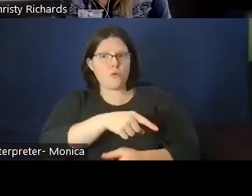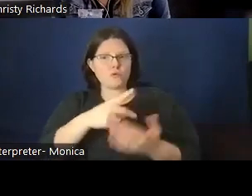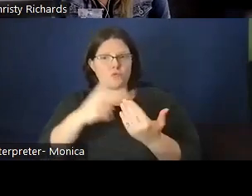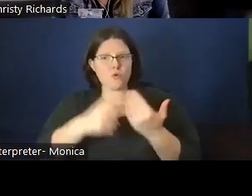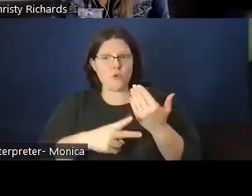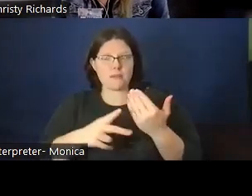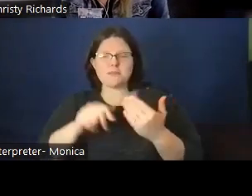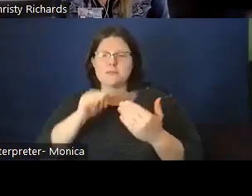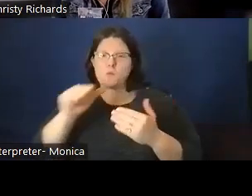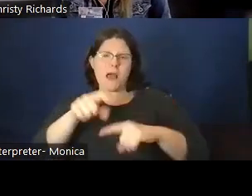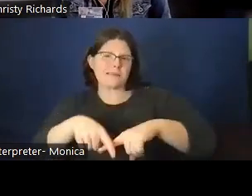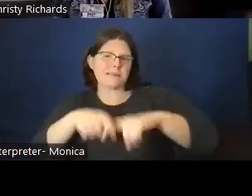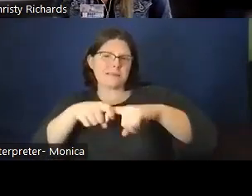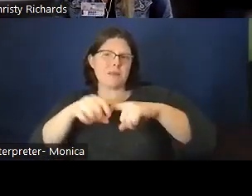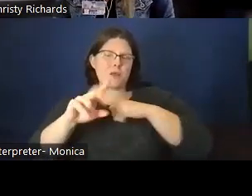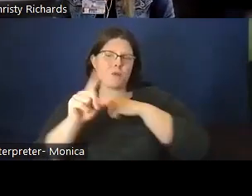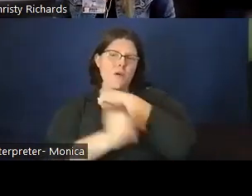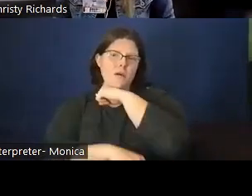suspension or detention.